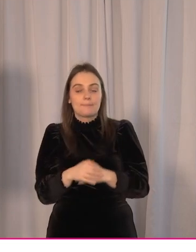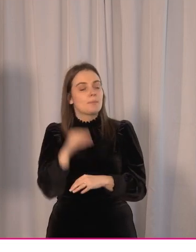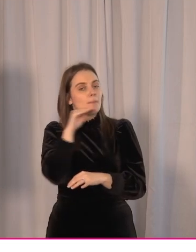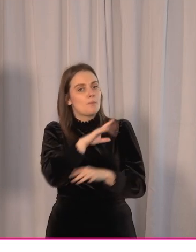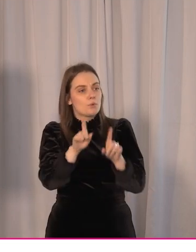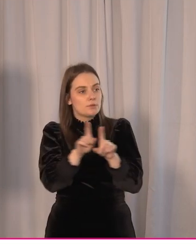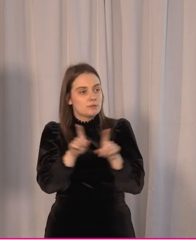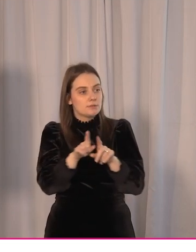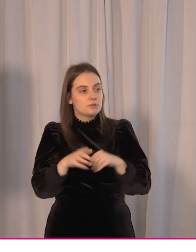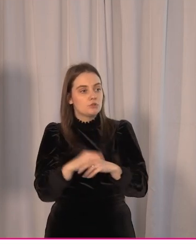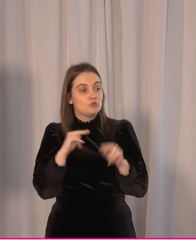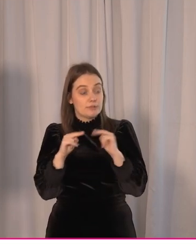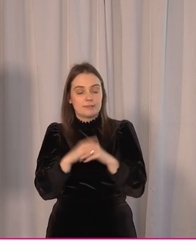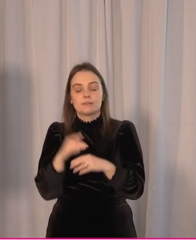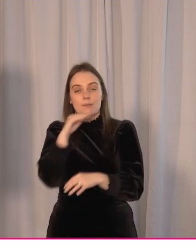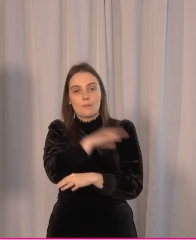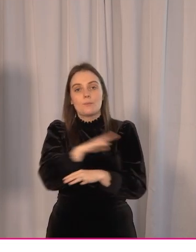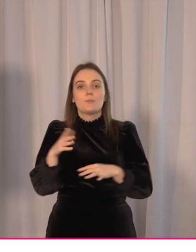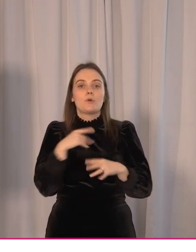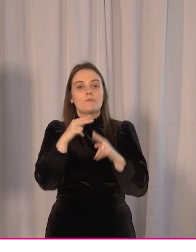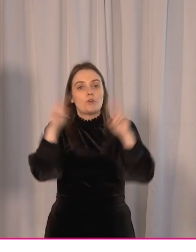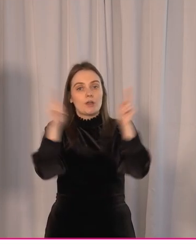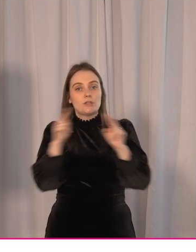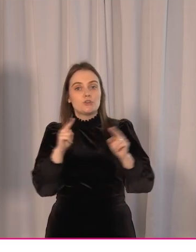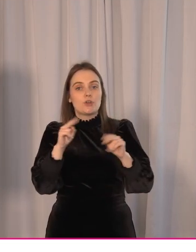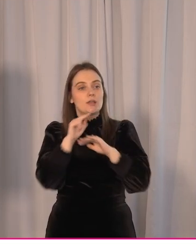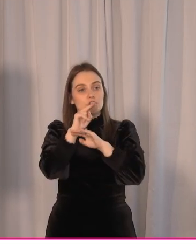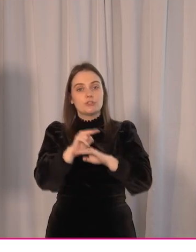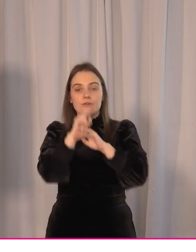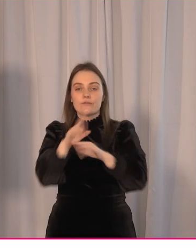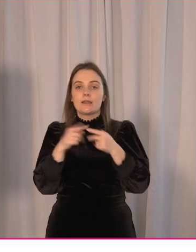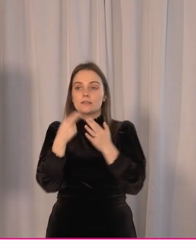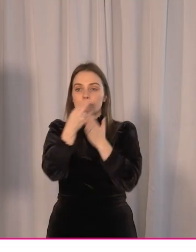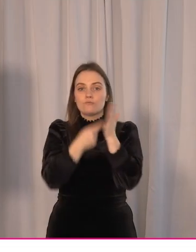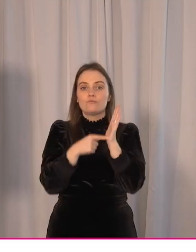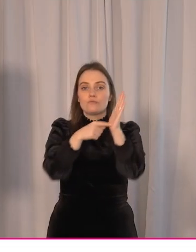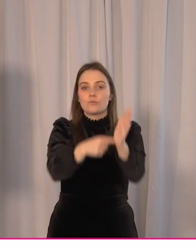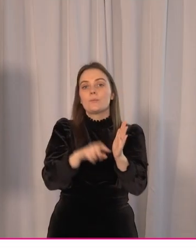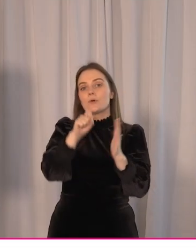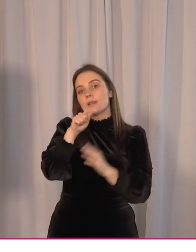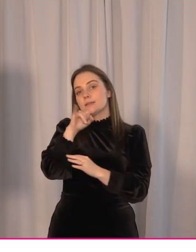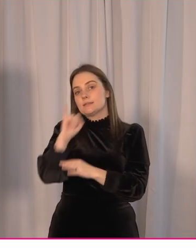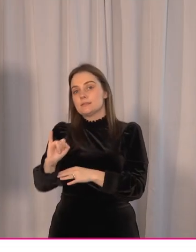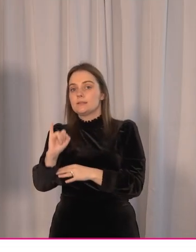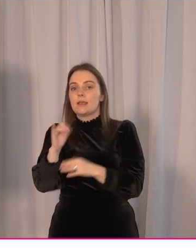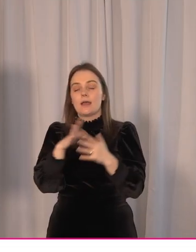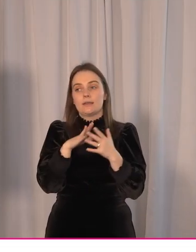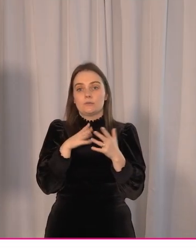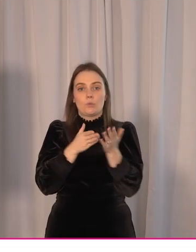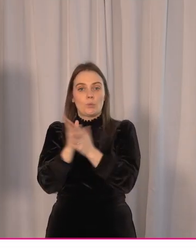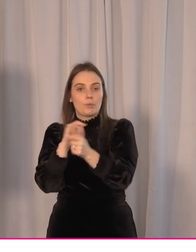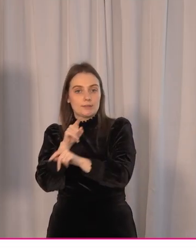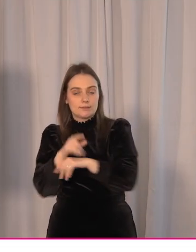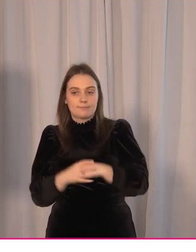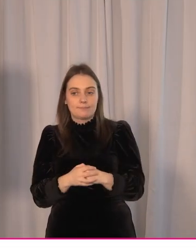really emphasize our commitments to international surveillance and reporting obligations around sexually transmitted infections, for example. We